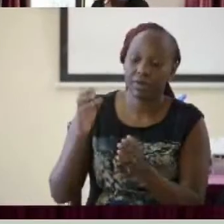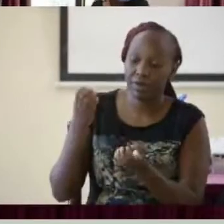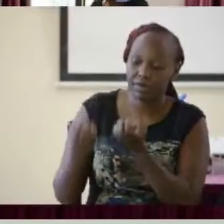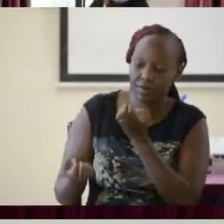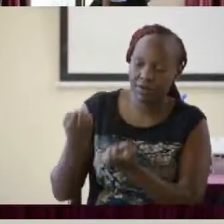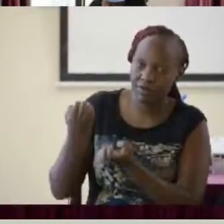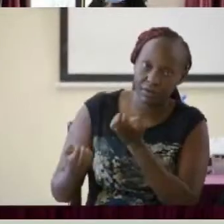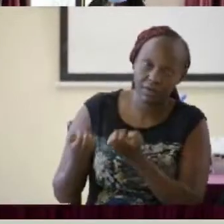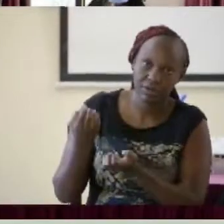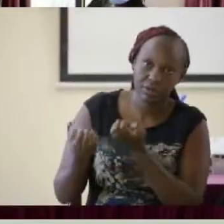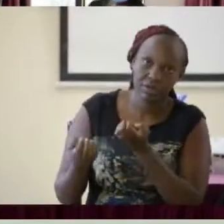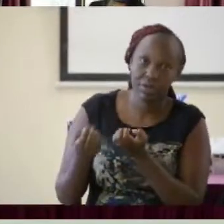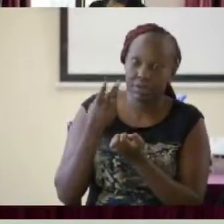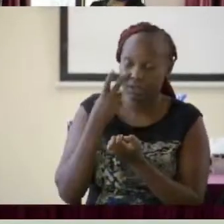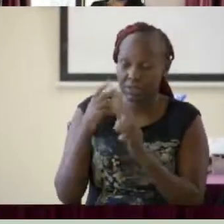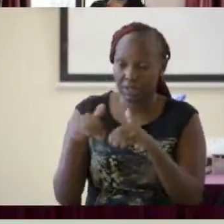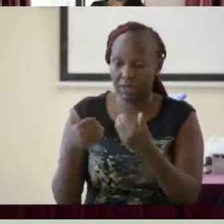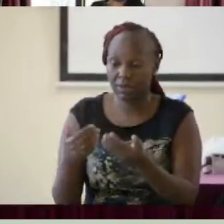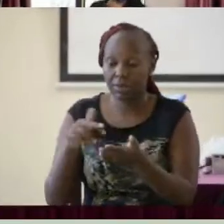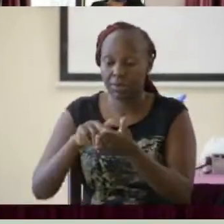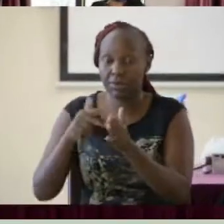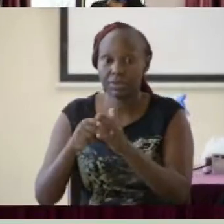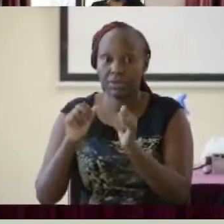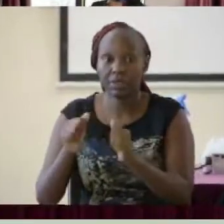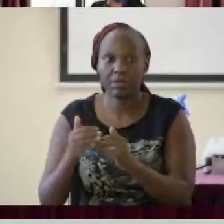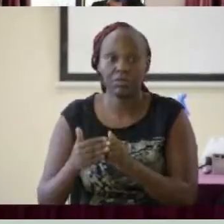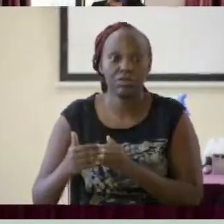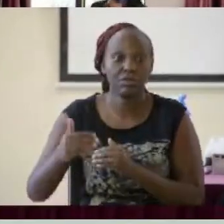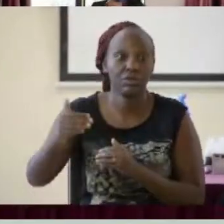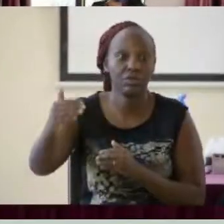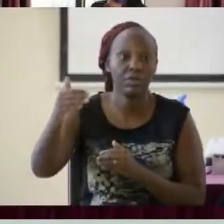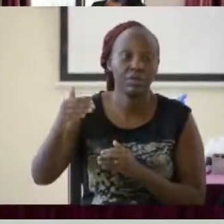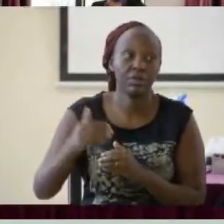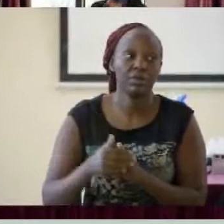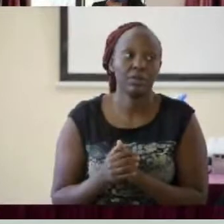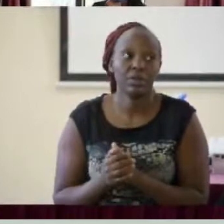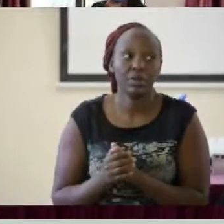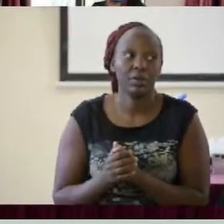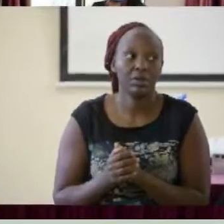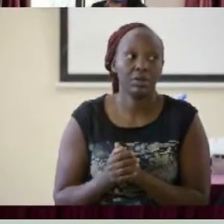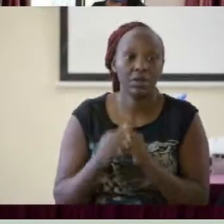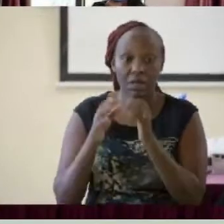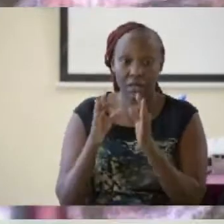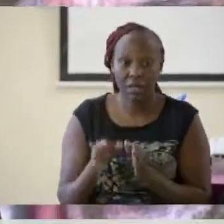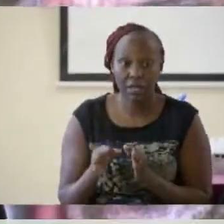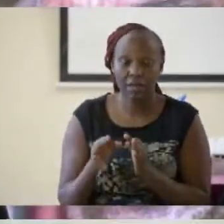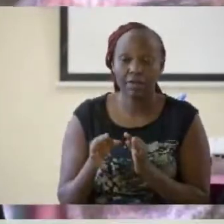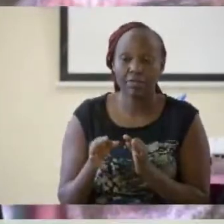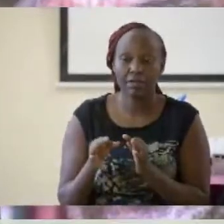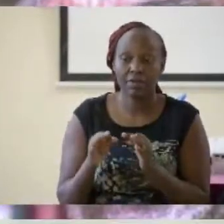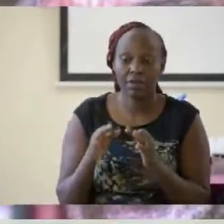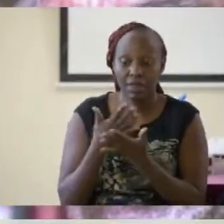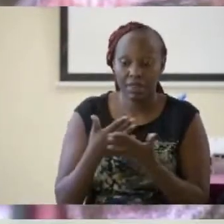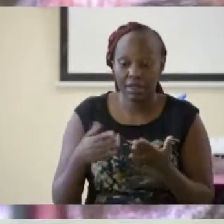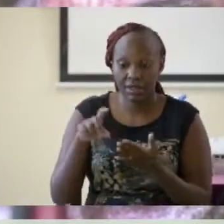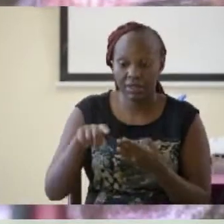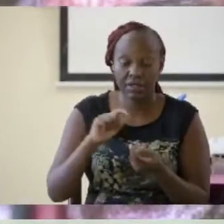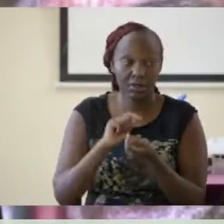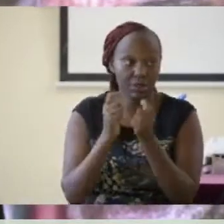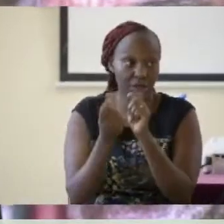evaluated, and see how the project can move forward to the next level. Or if there are things that need to be